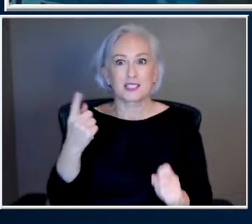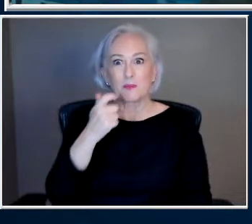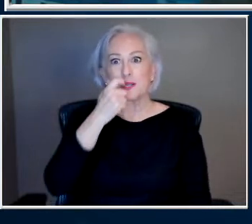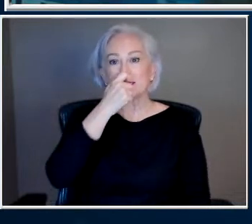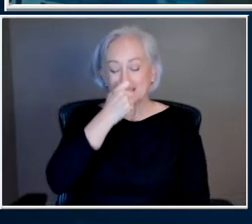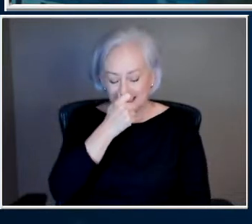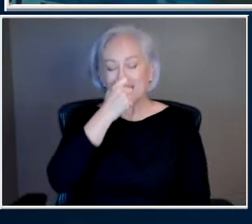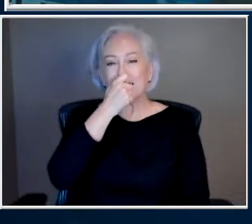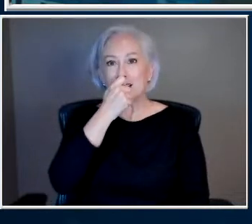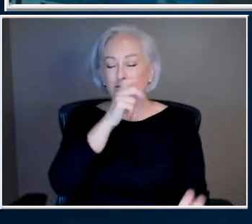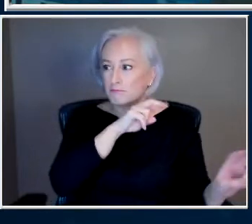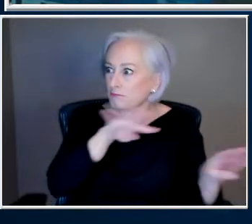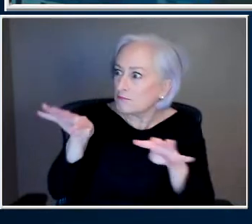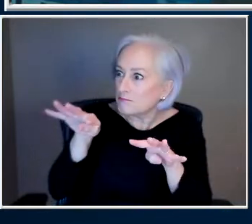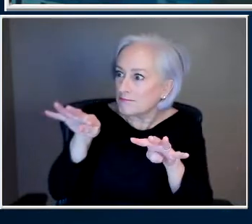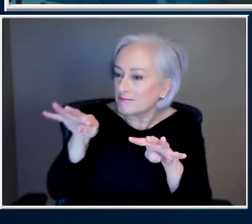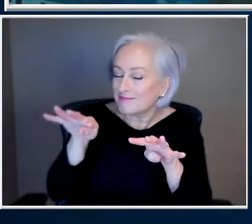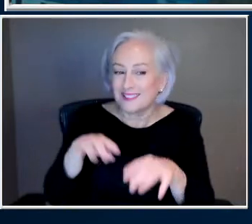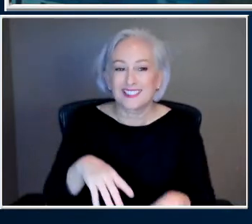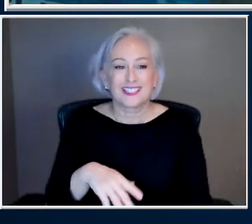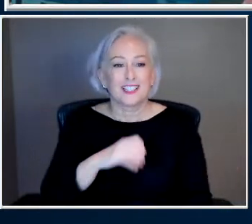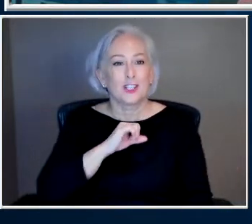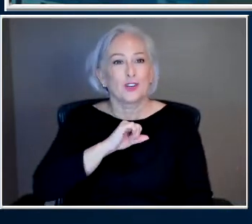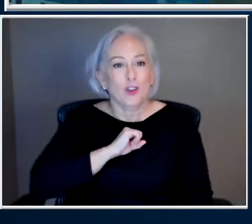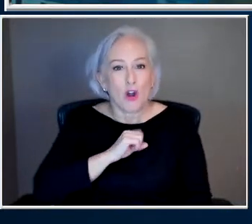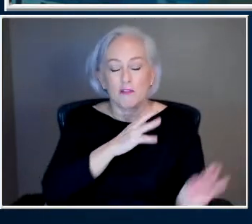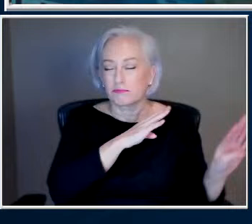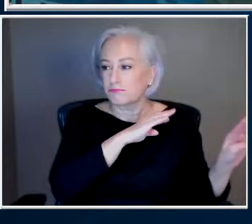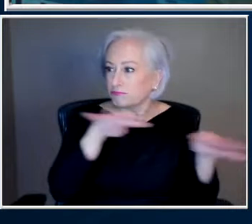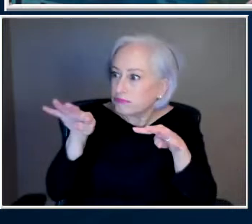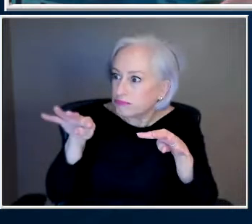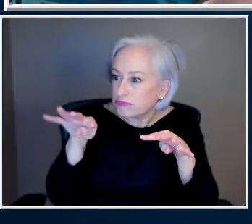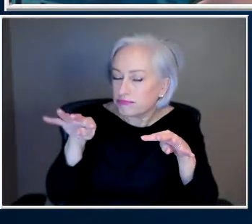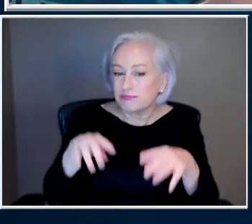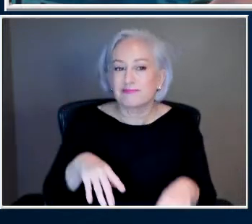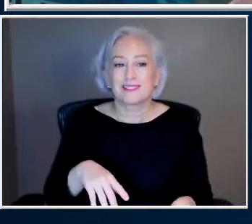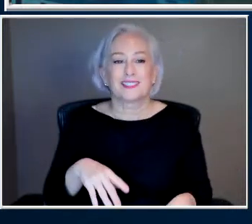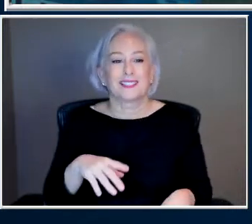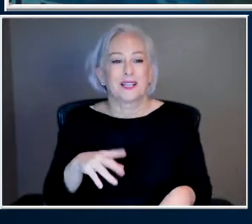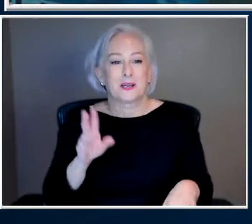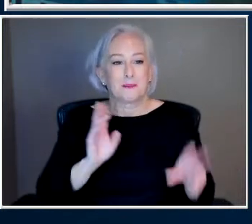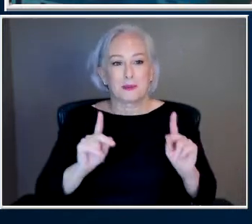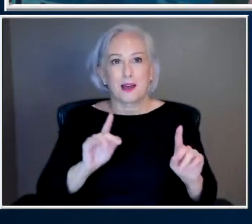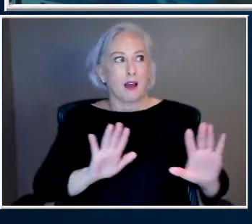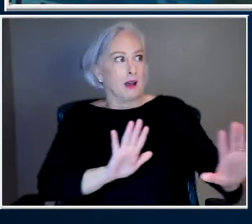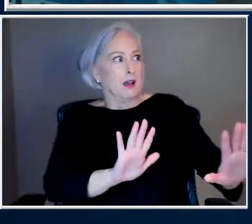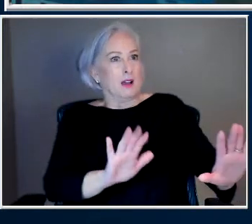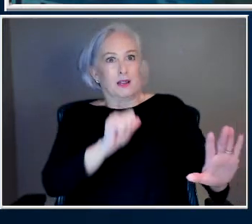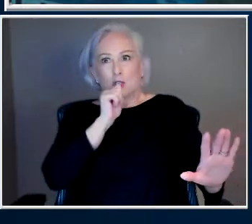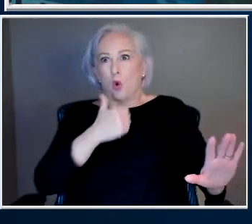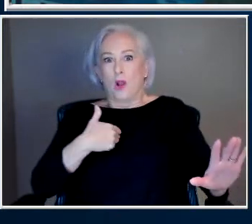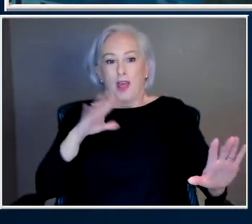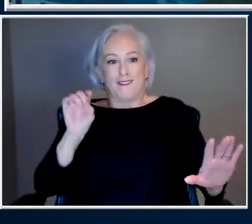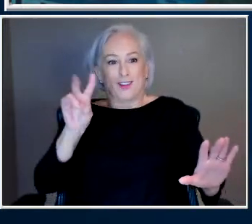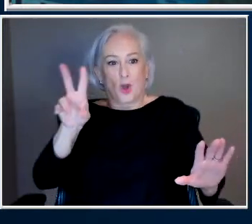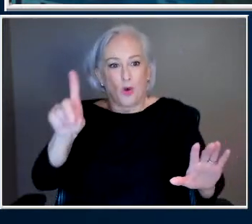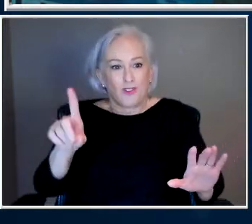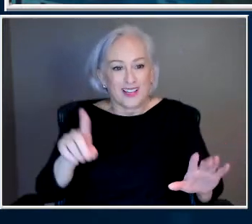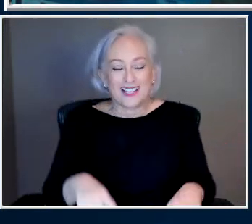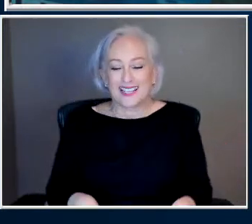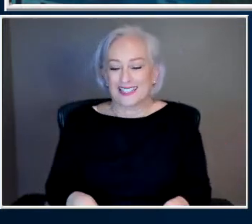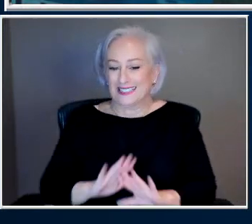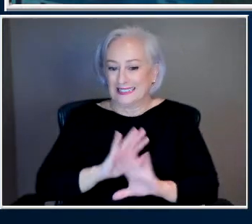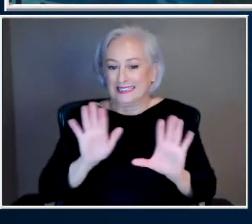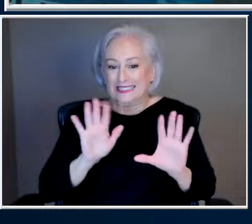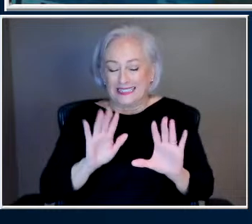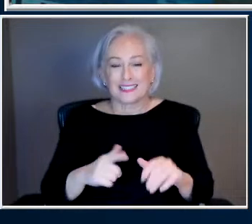who's sneezing. Or if you cough in a public place, at least I feel the urge to say, I don't have COVID. Everyone's not just hyper aware of this. We do have